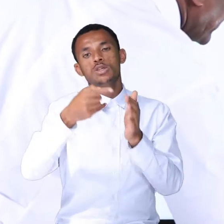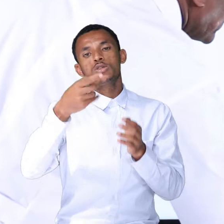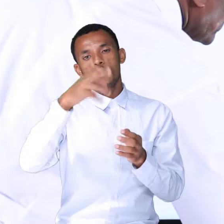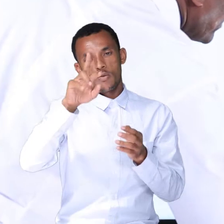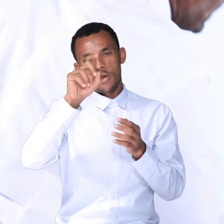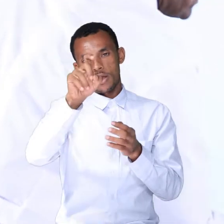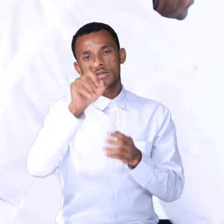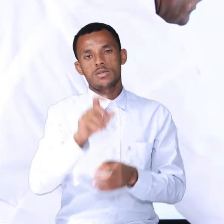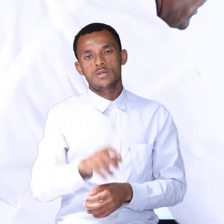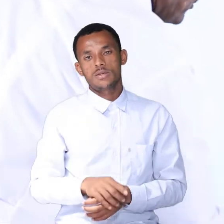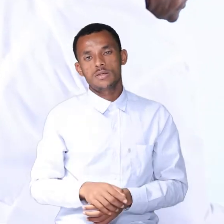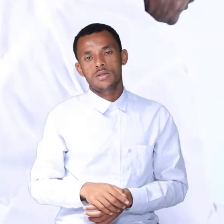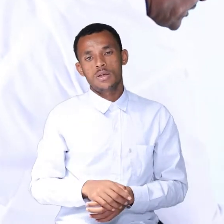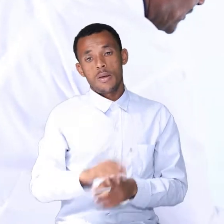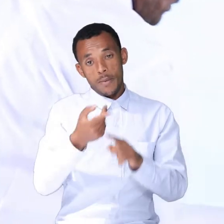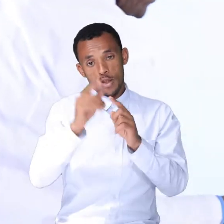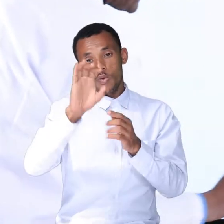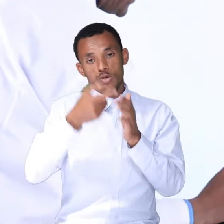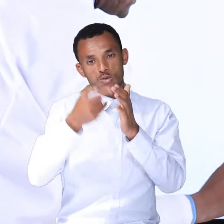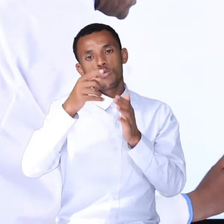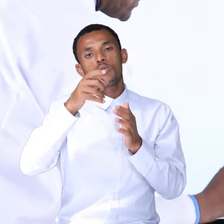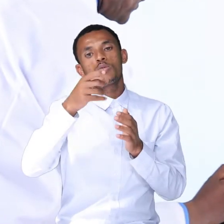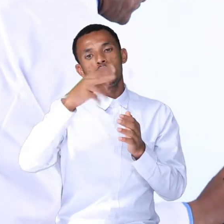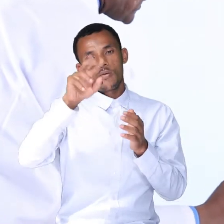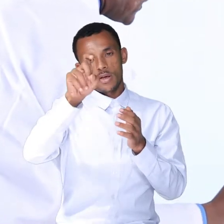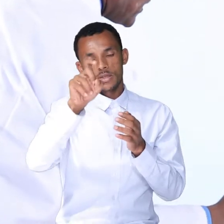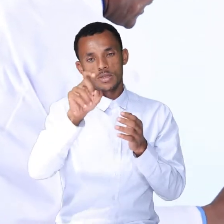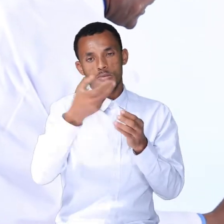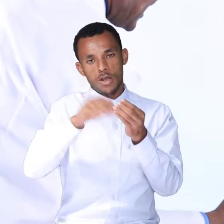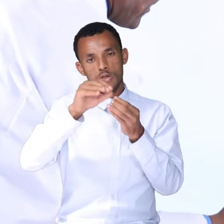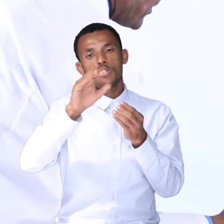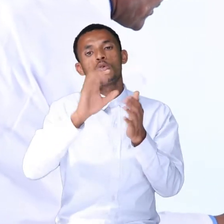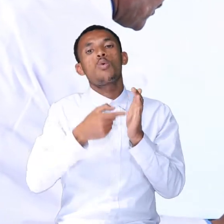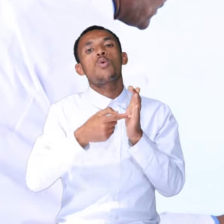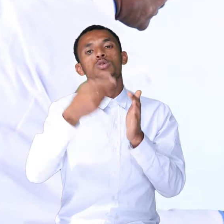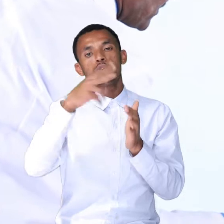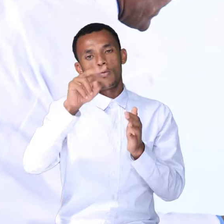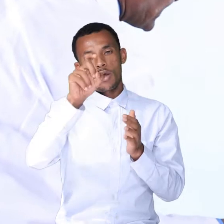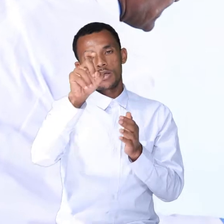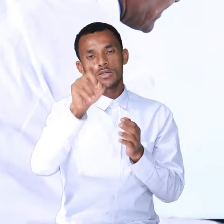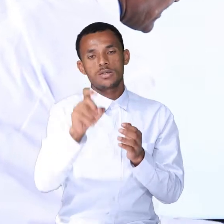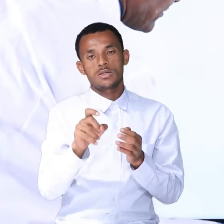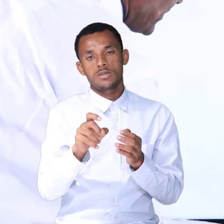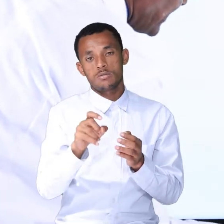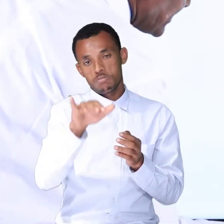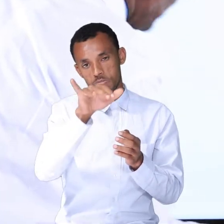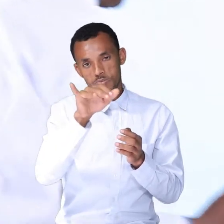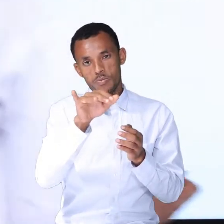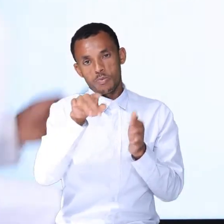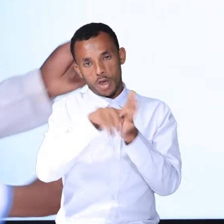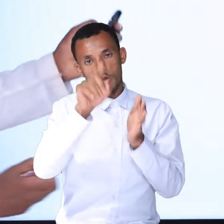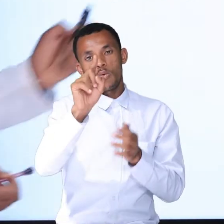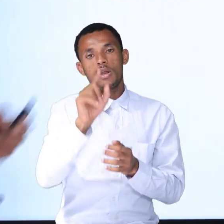of x it will be. But cos square of x plus cos square of x, you have cos square of x minus